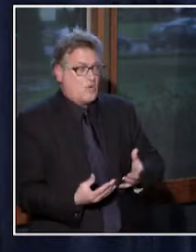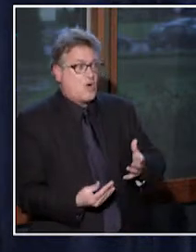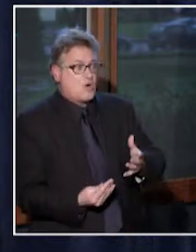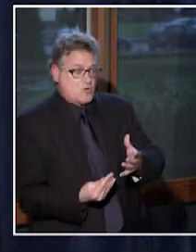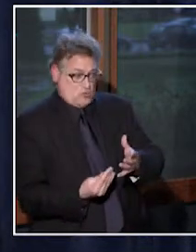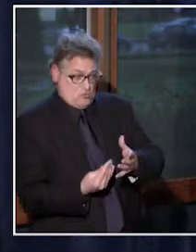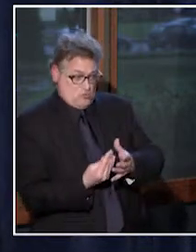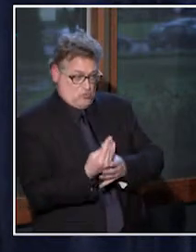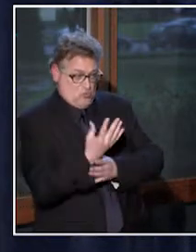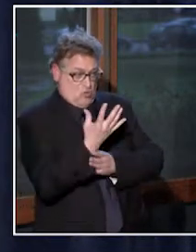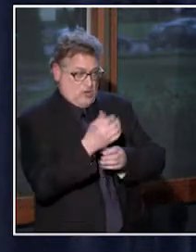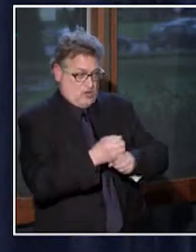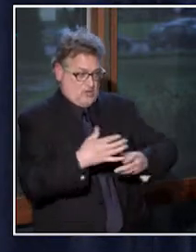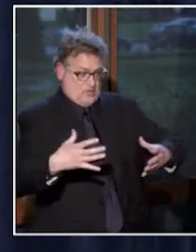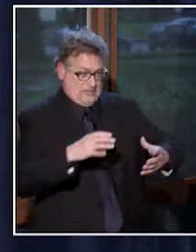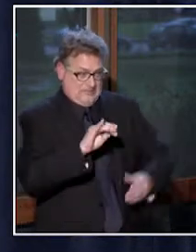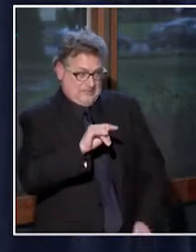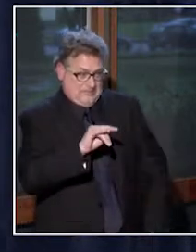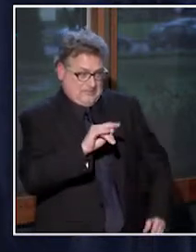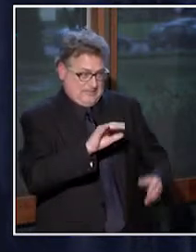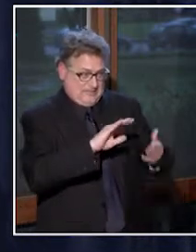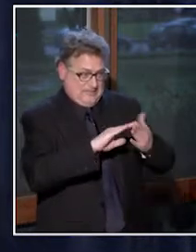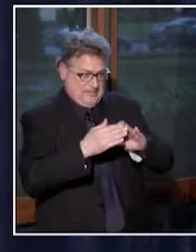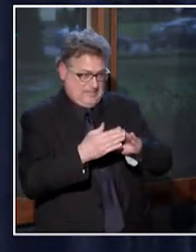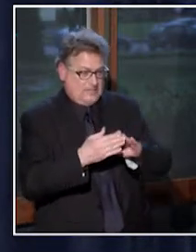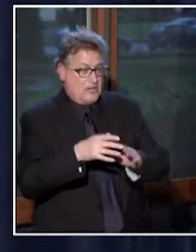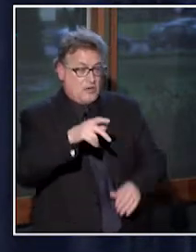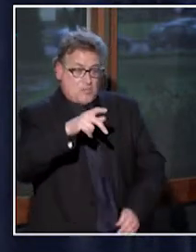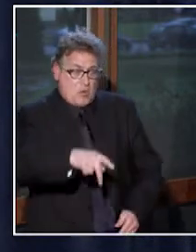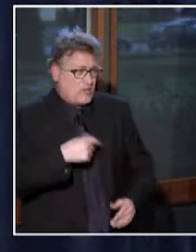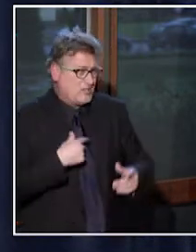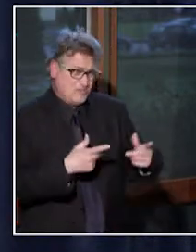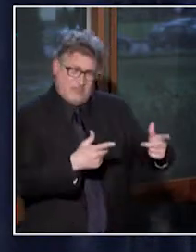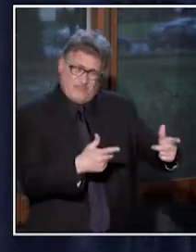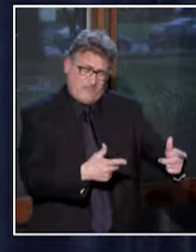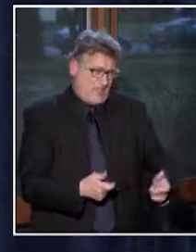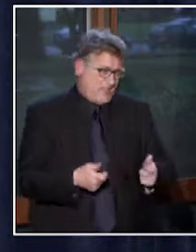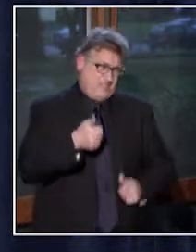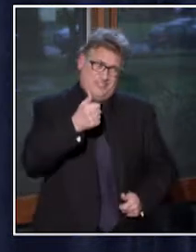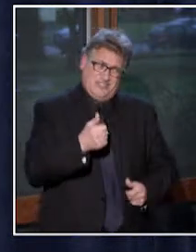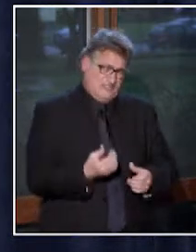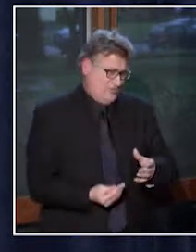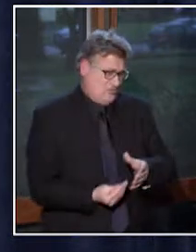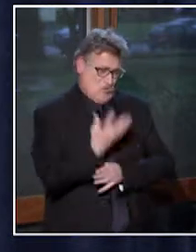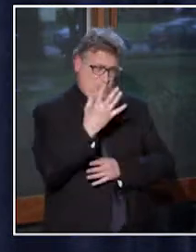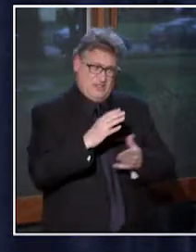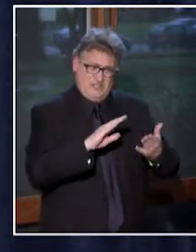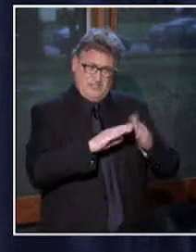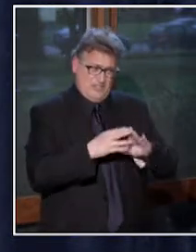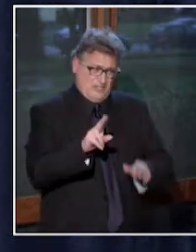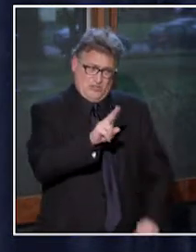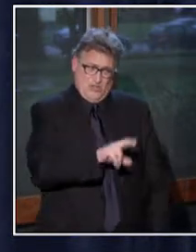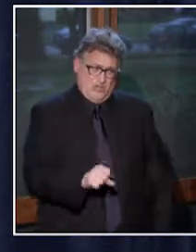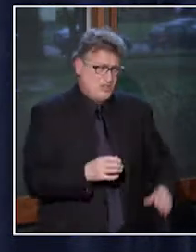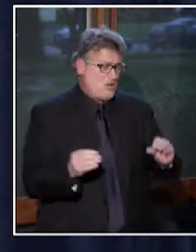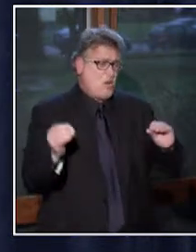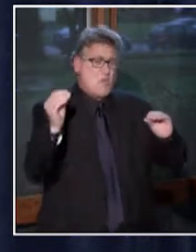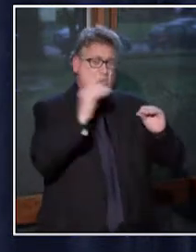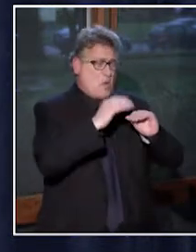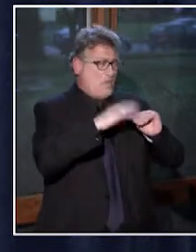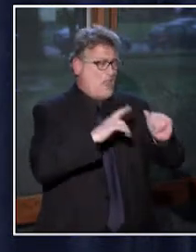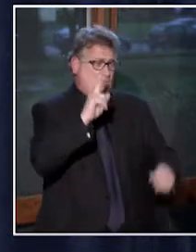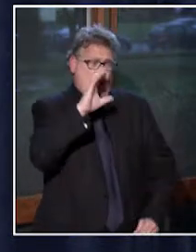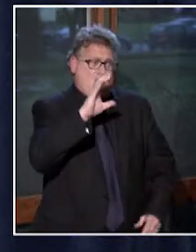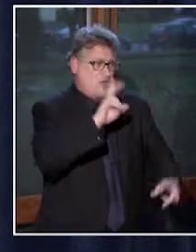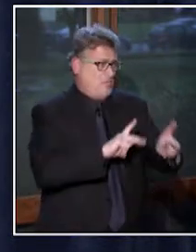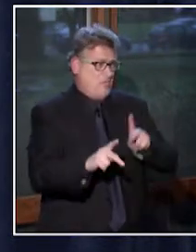continues, Portland happens to be one of the fastest growing cities in the United States. More than 100 people